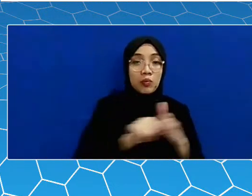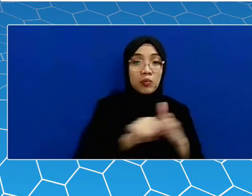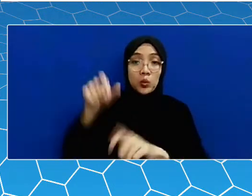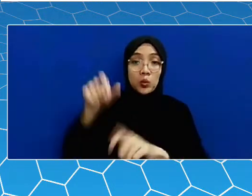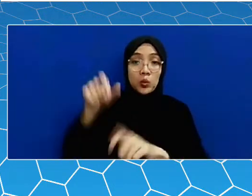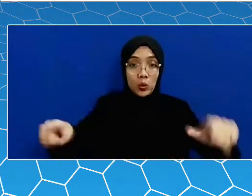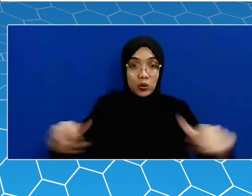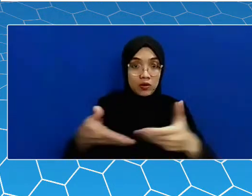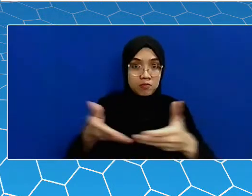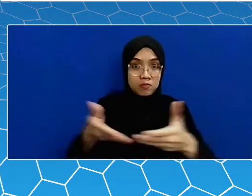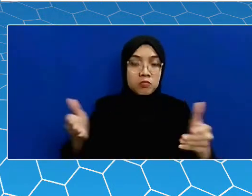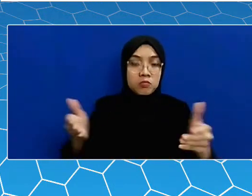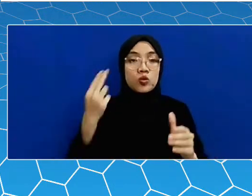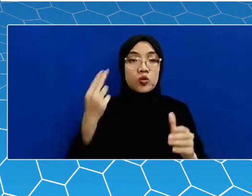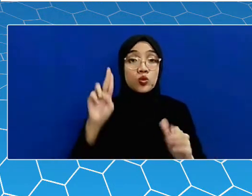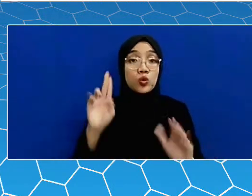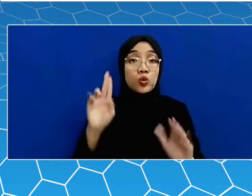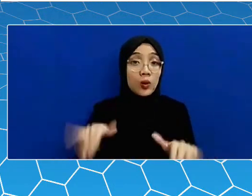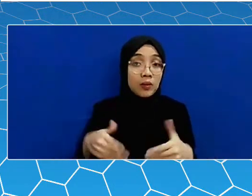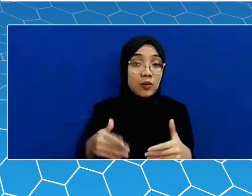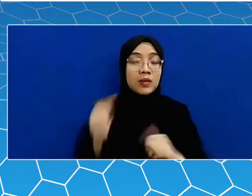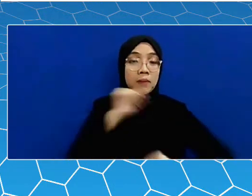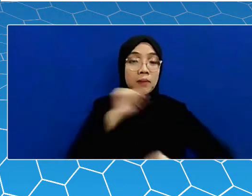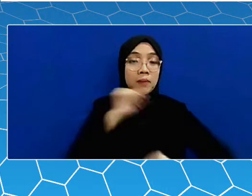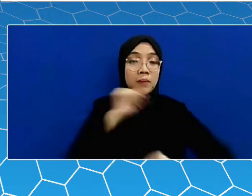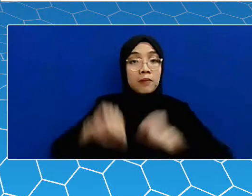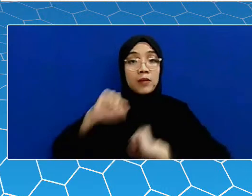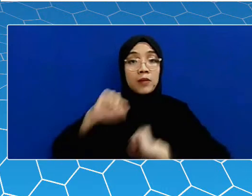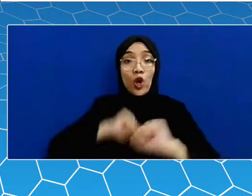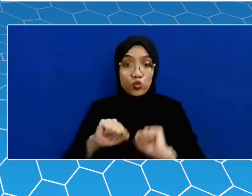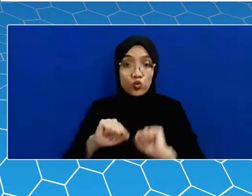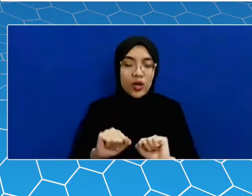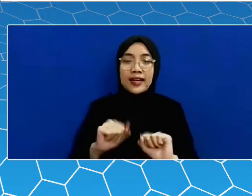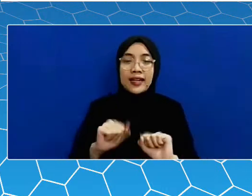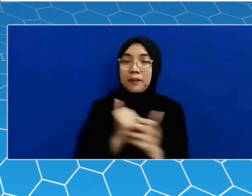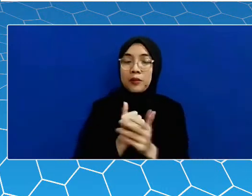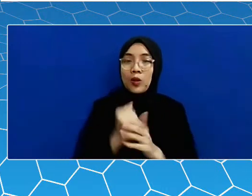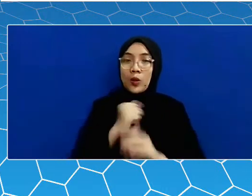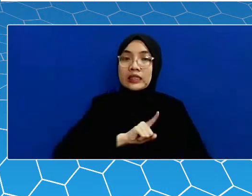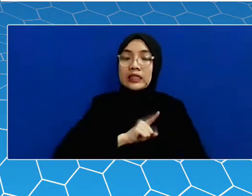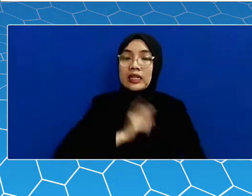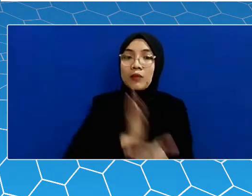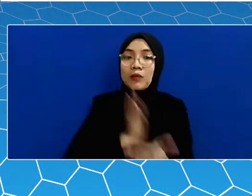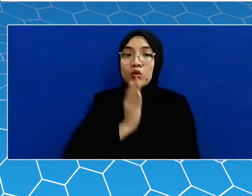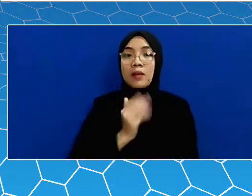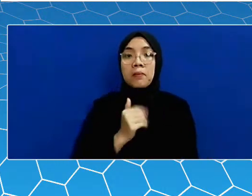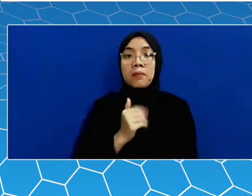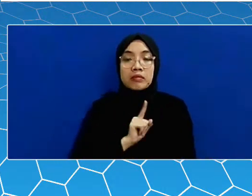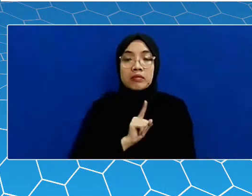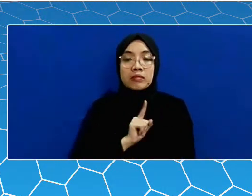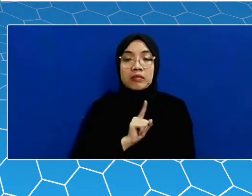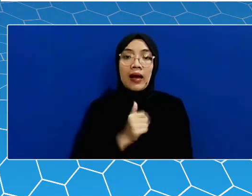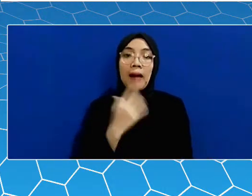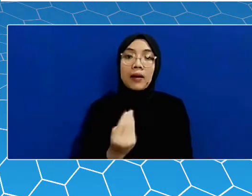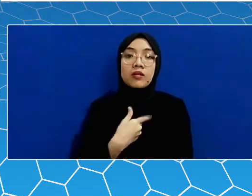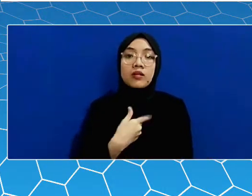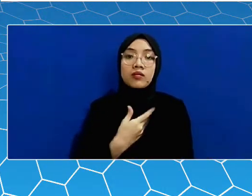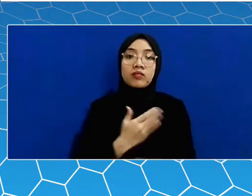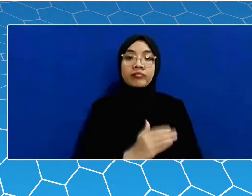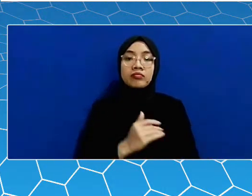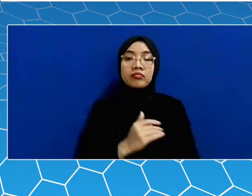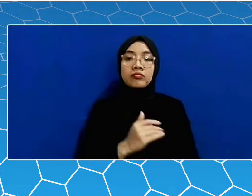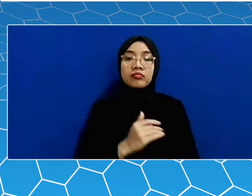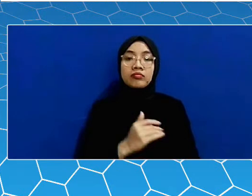at their own convenience, turn up for screening, have the test done immediately and get results back within hours, and then start